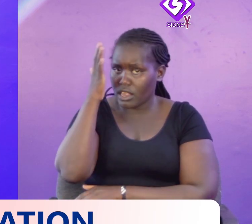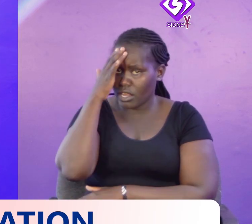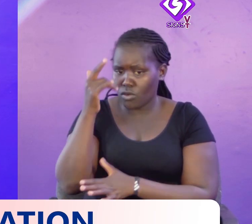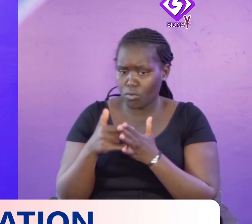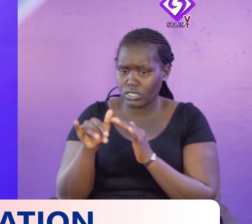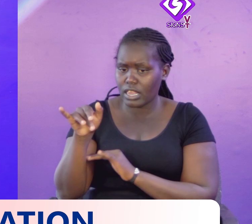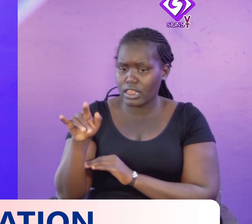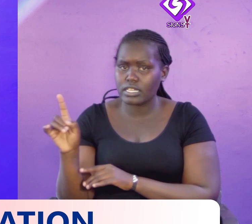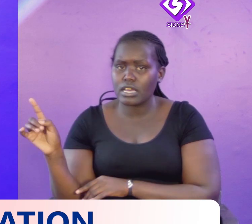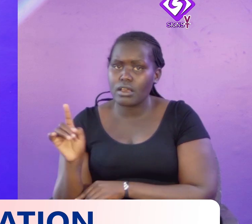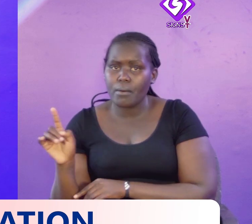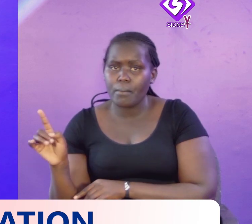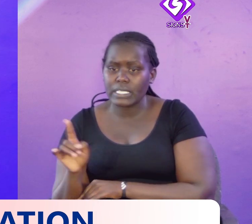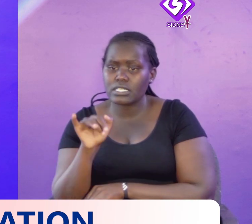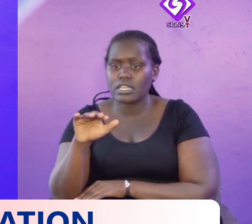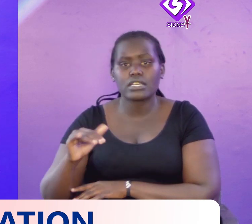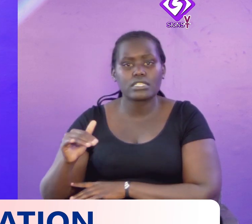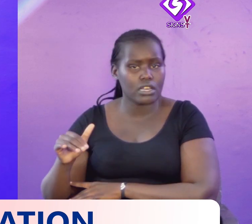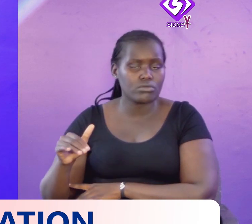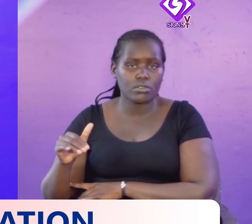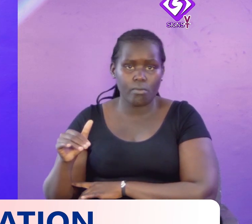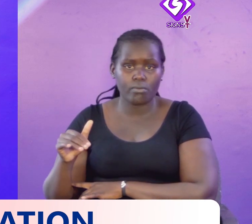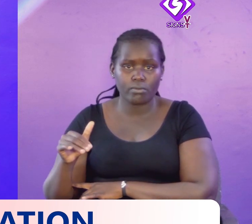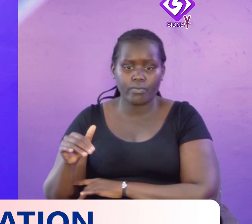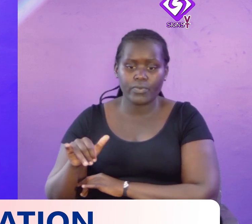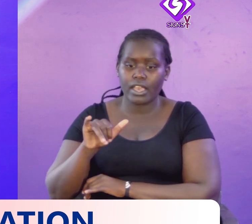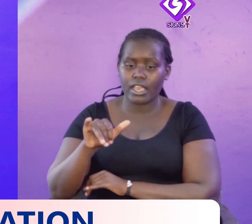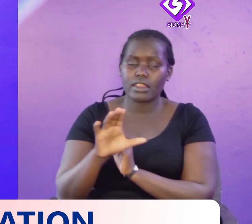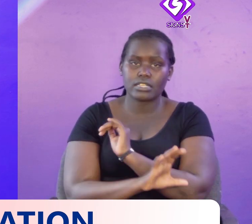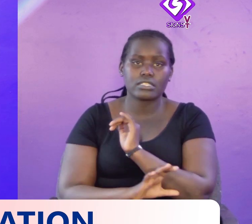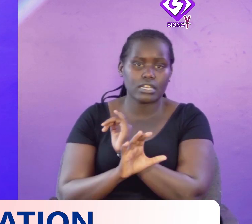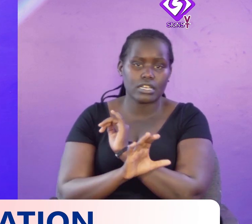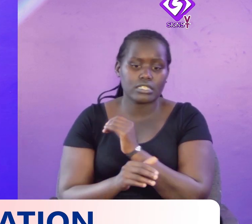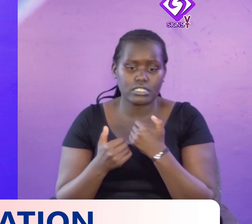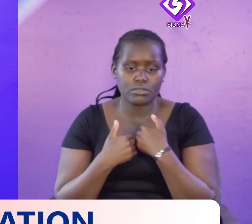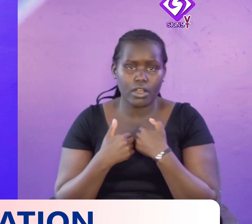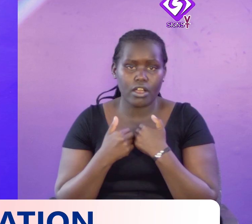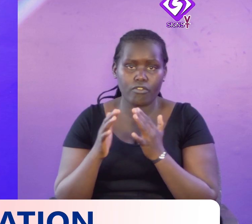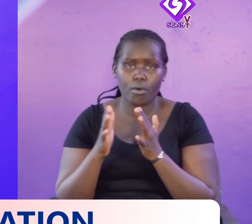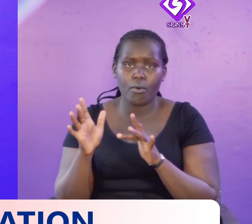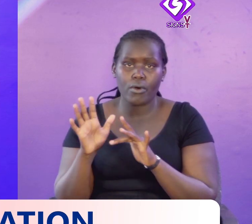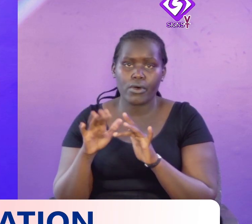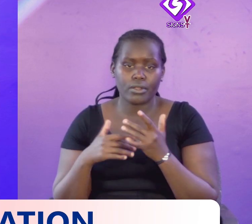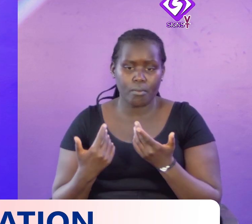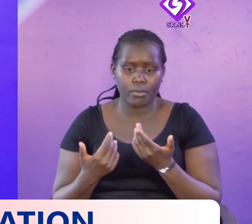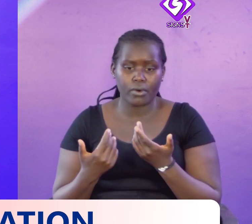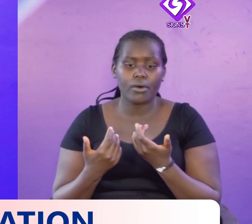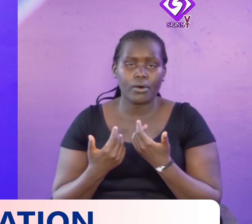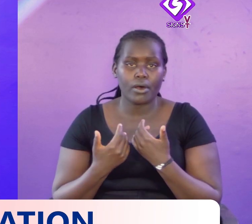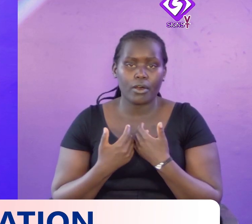that ministry, in that county, in that country, there is more than meets the eye. They have